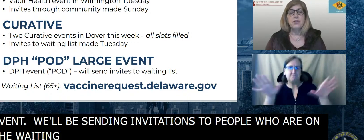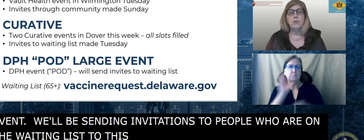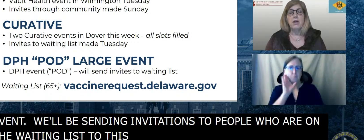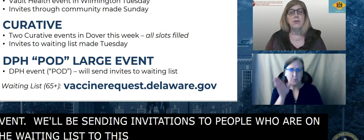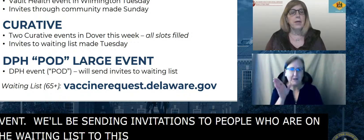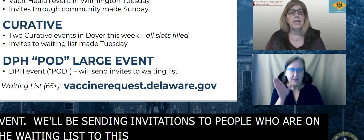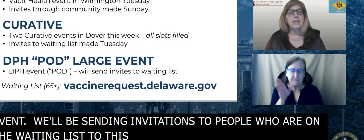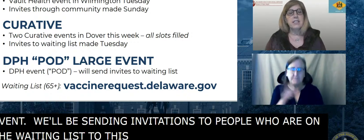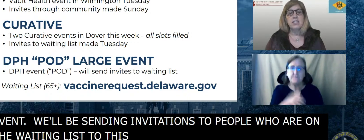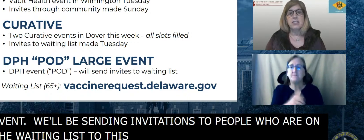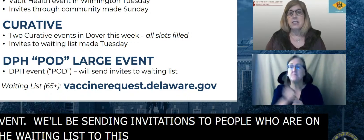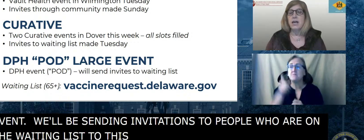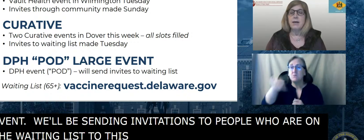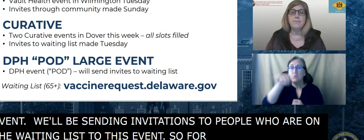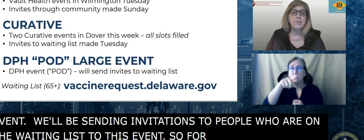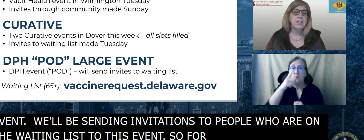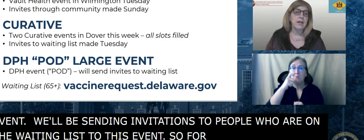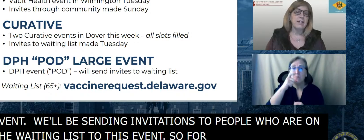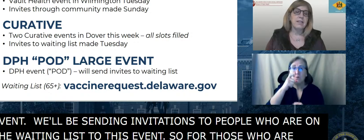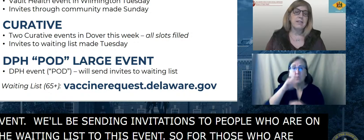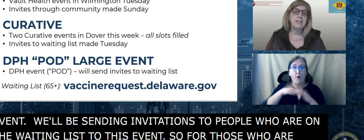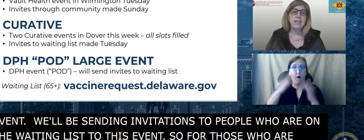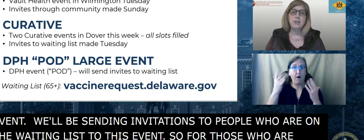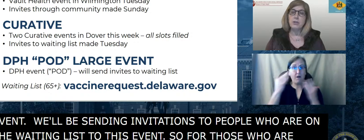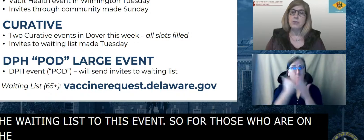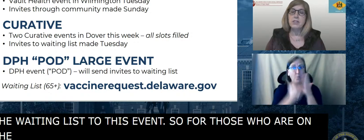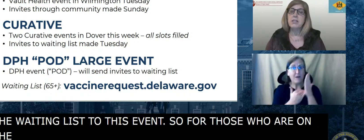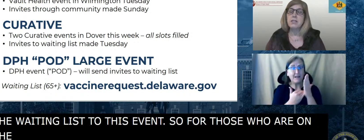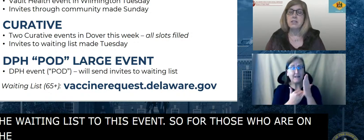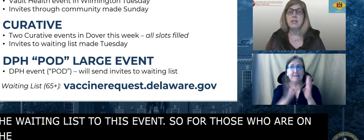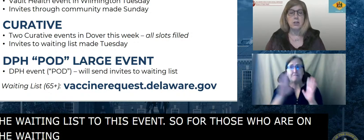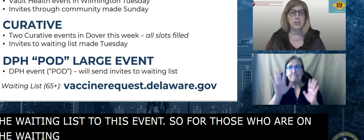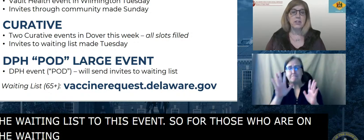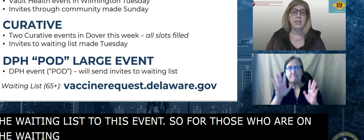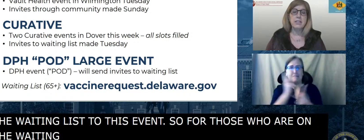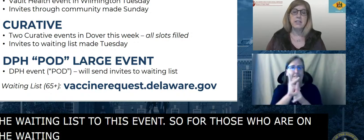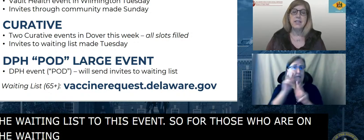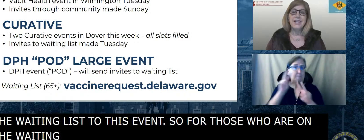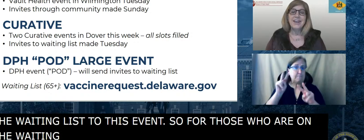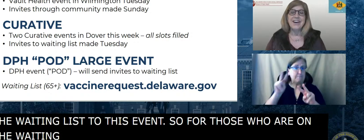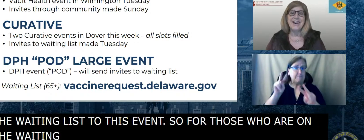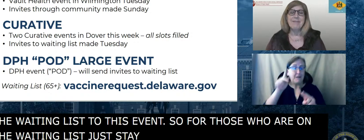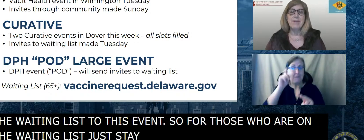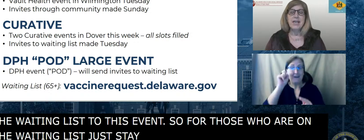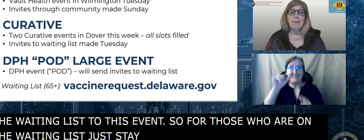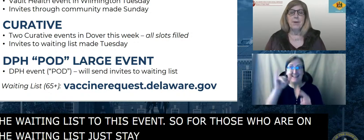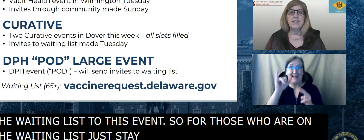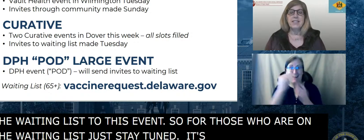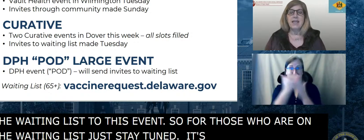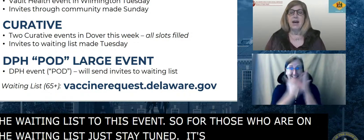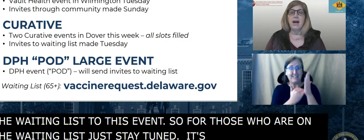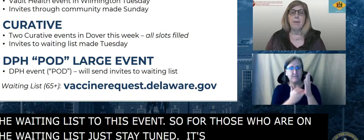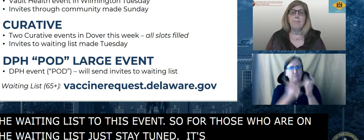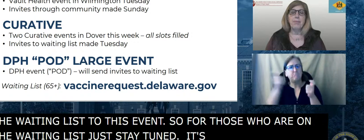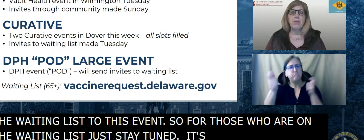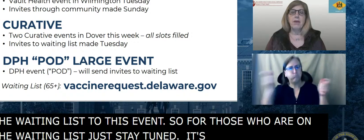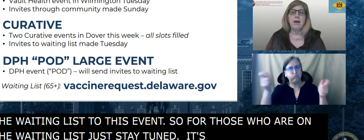for those who are on the waiting list, just stay tuned. It's a large list, but